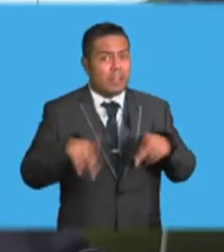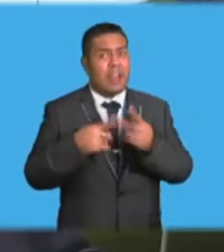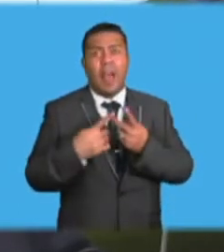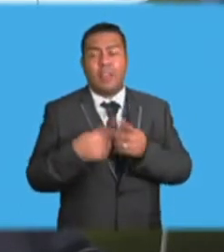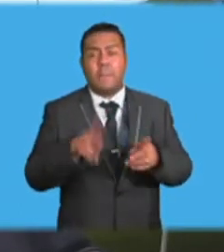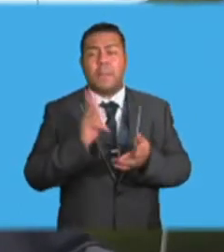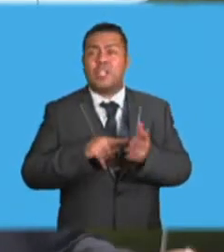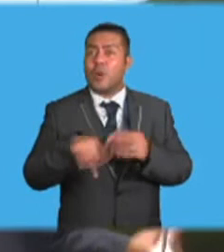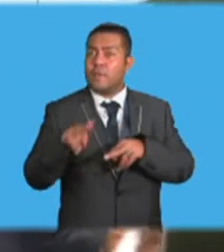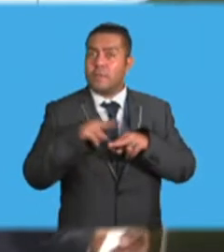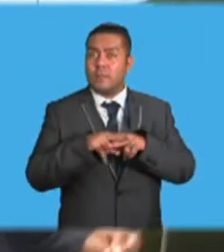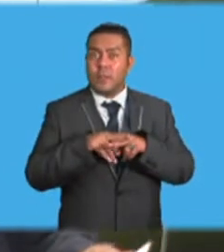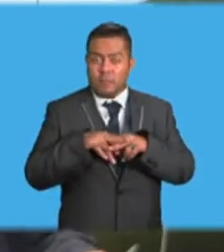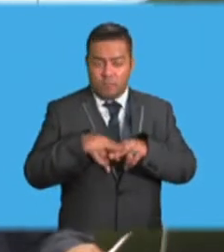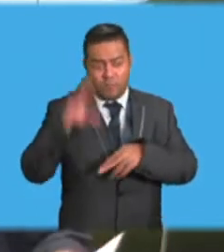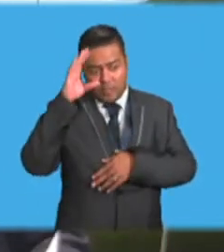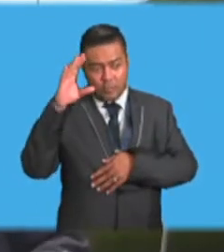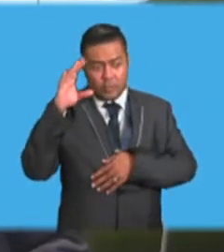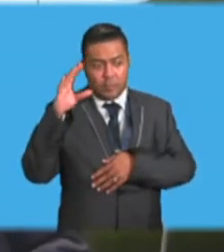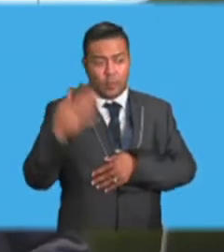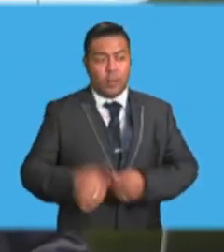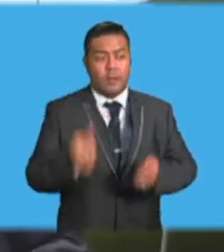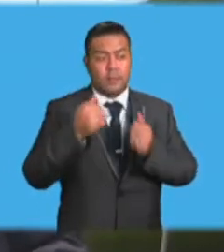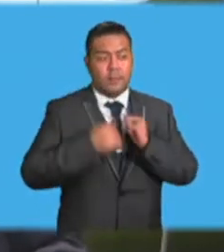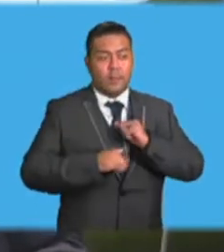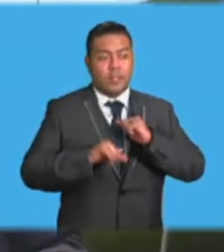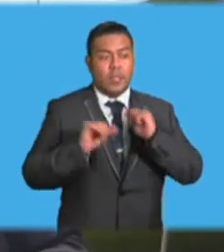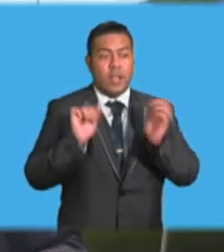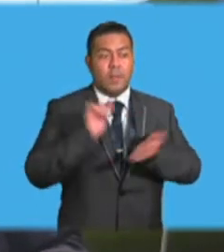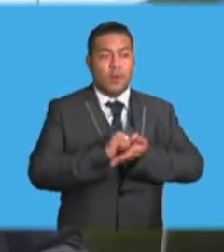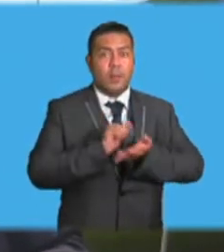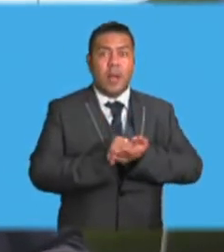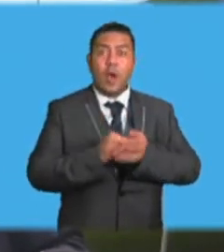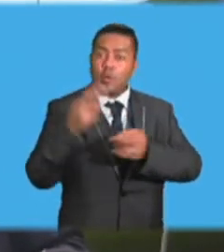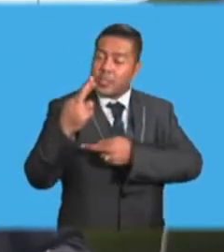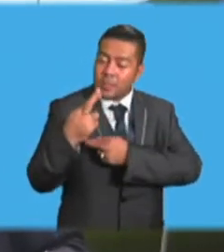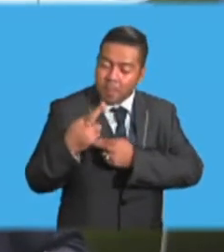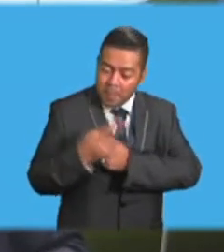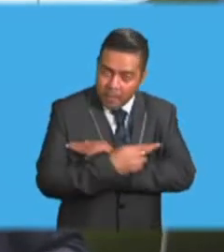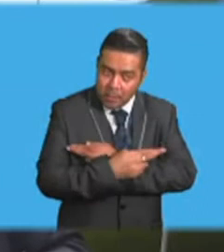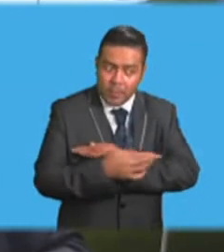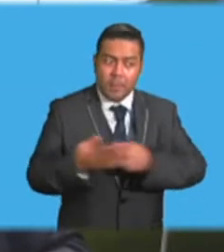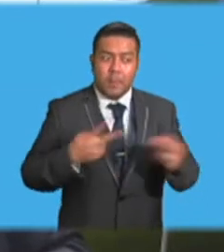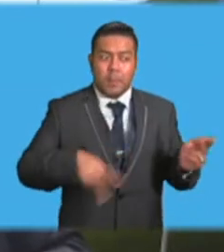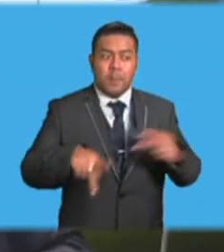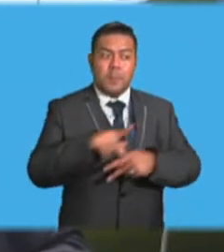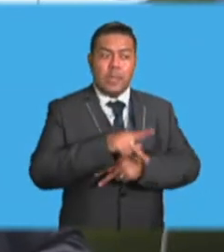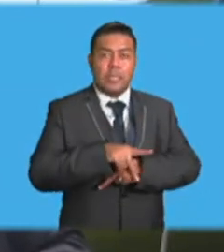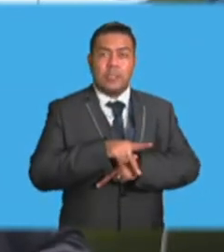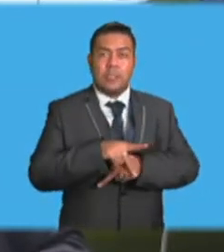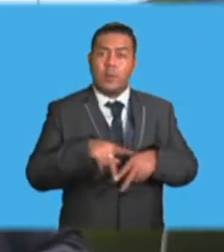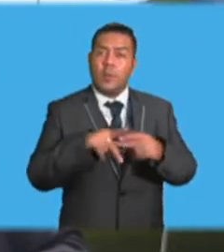country so that Hindus can practice their religion in a dignified manner in a respectable place that it deserves,"